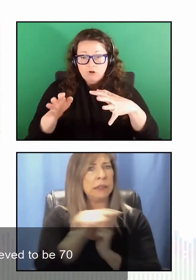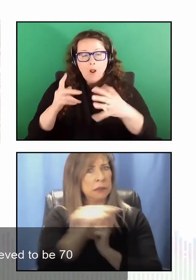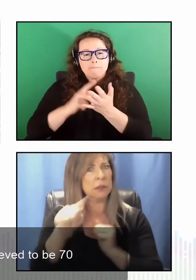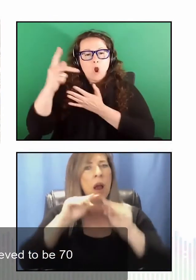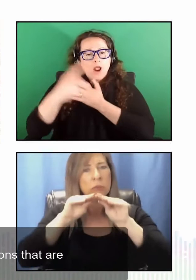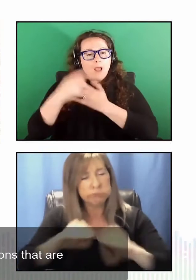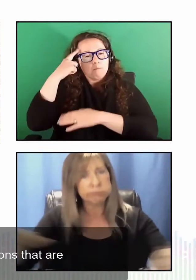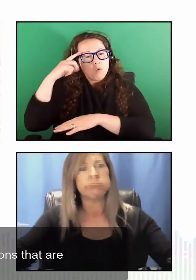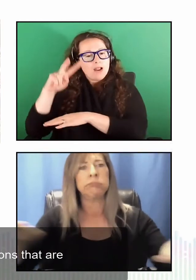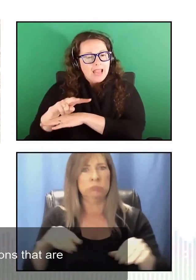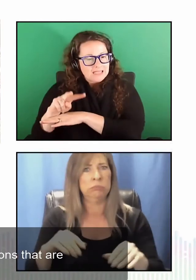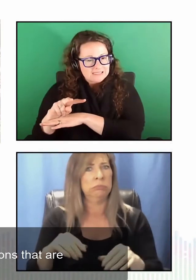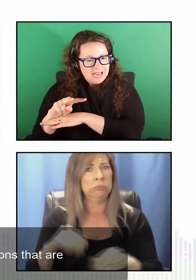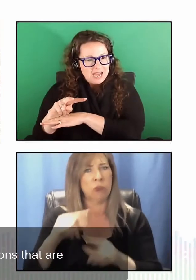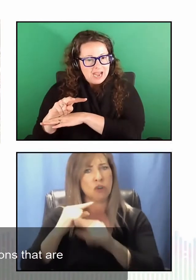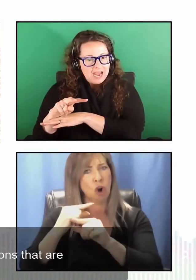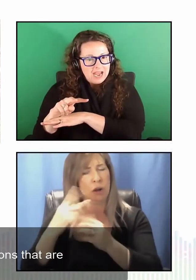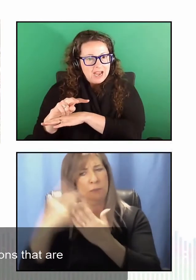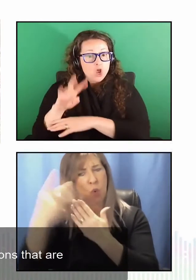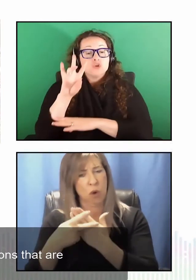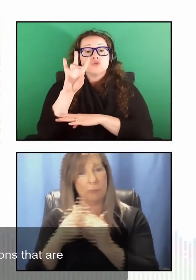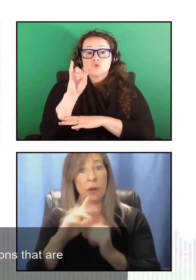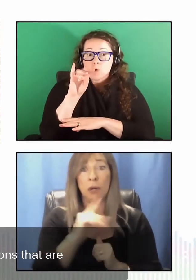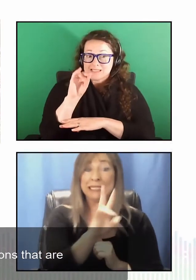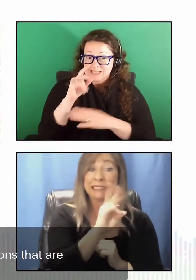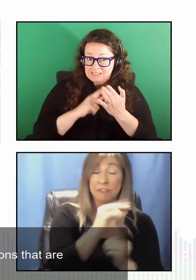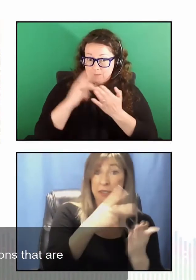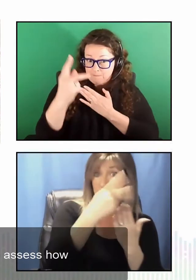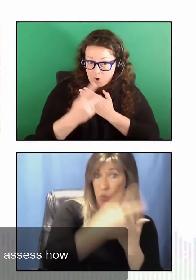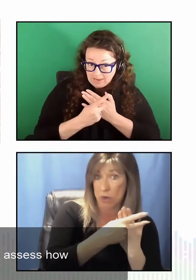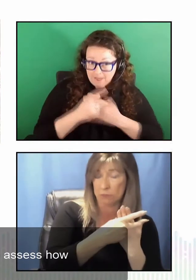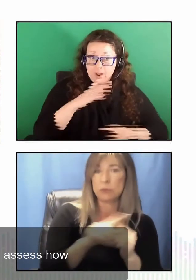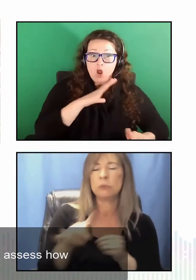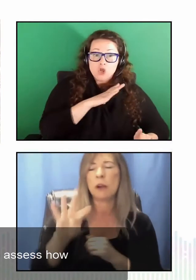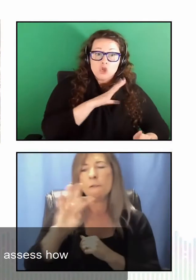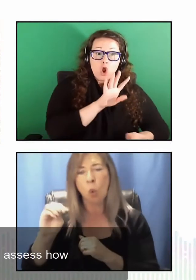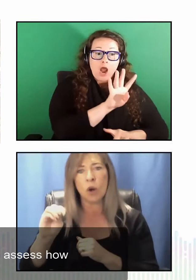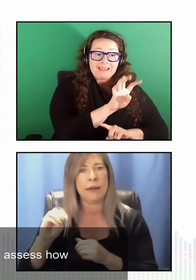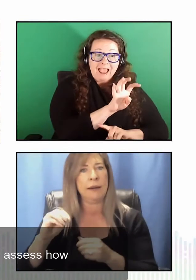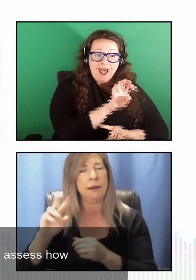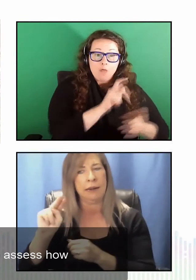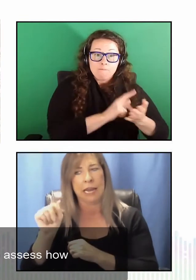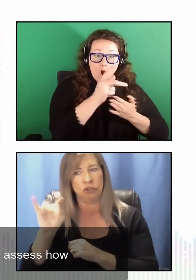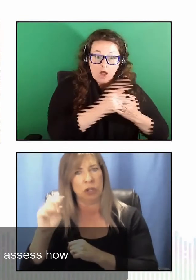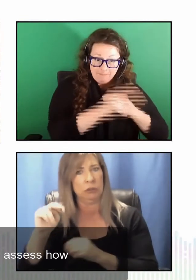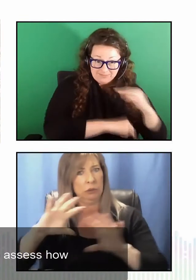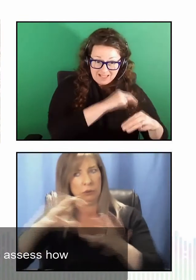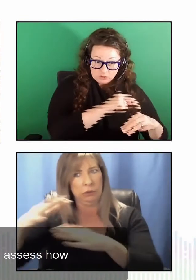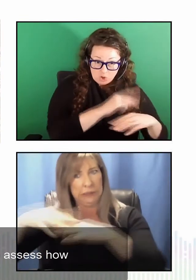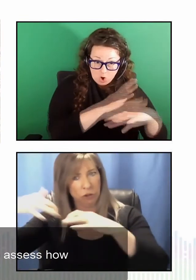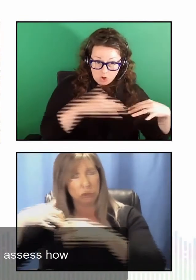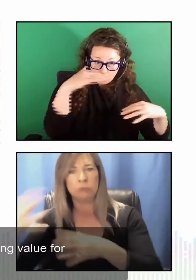be 70 programs, but there's 40 Indigenous nations that are involved. Studies have been conducted